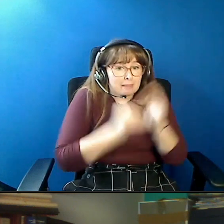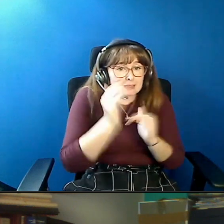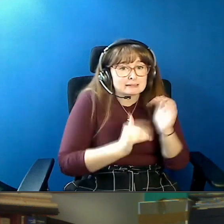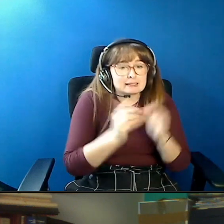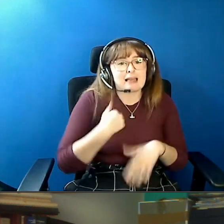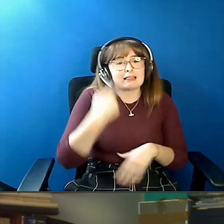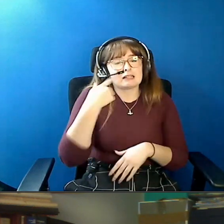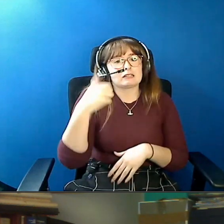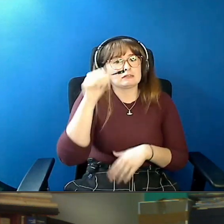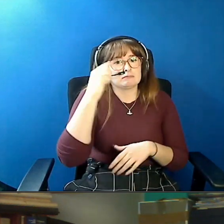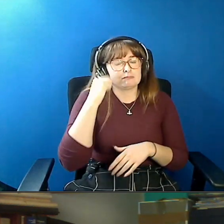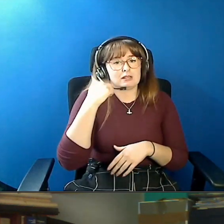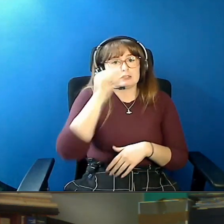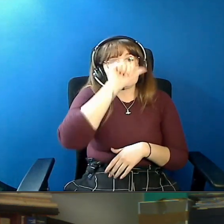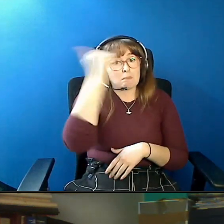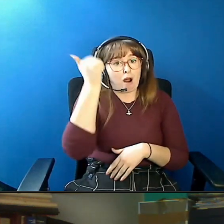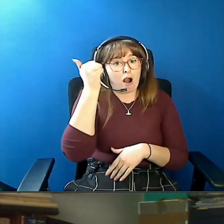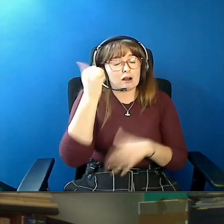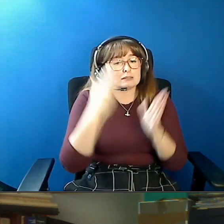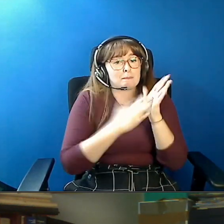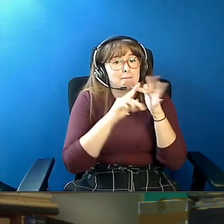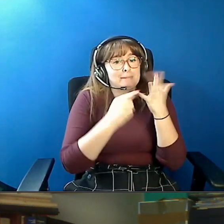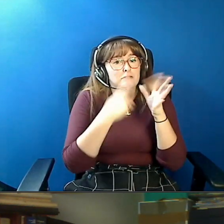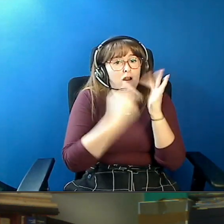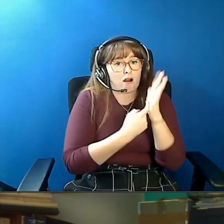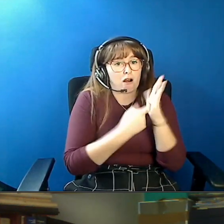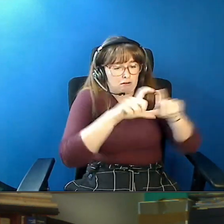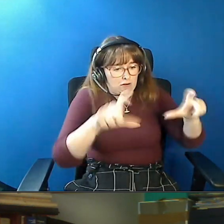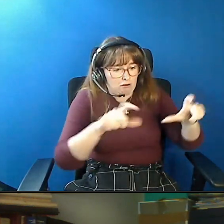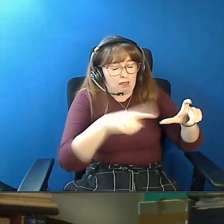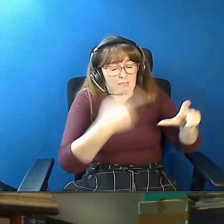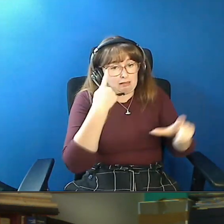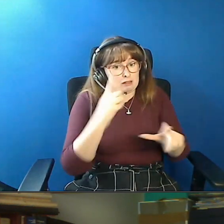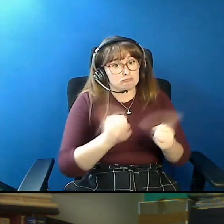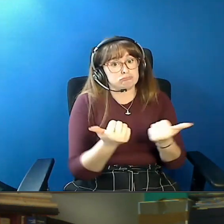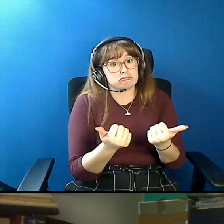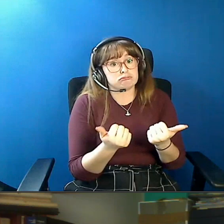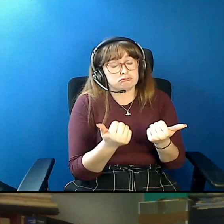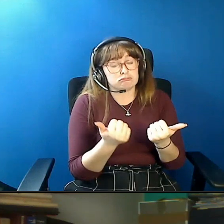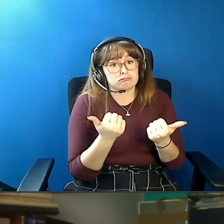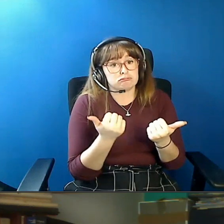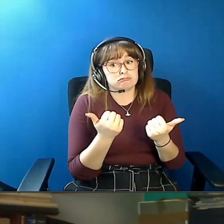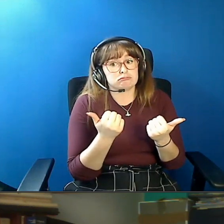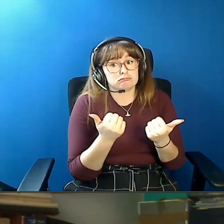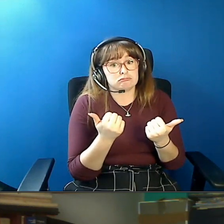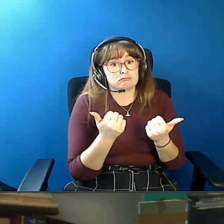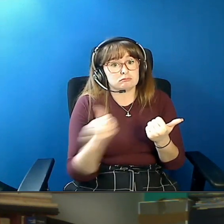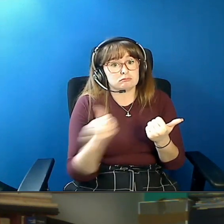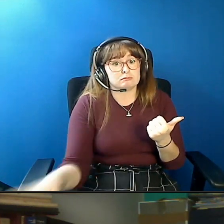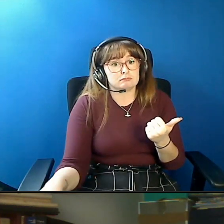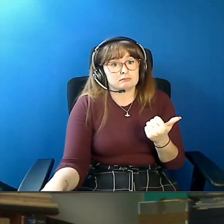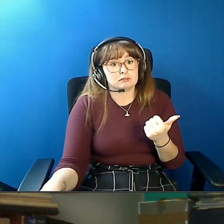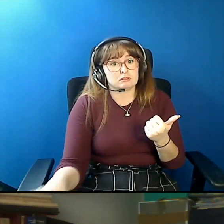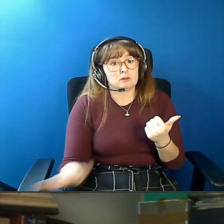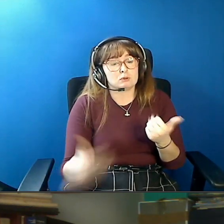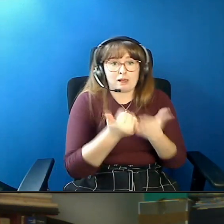data poses a really important opportunity to kind of really tie into